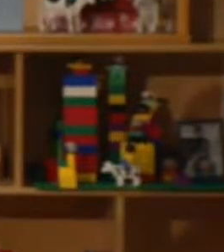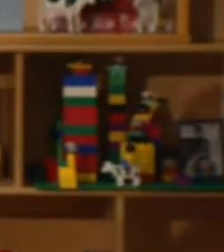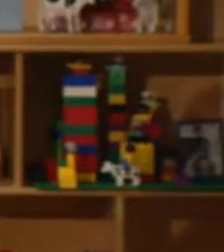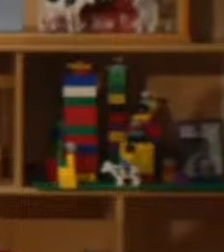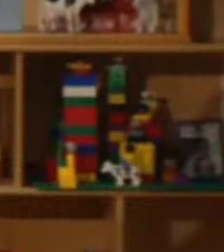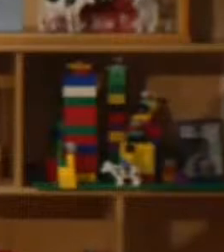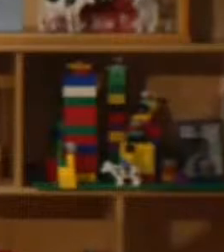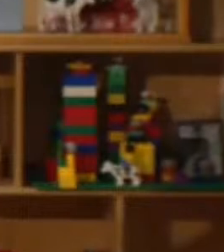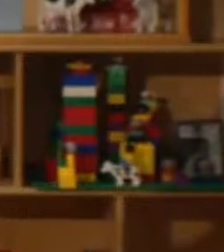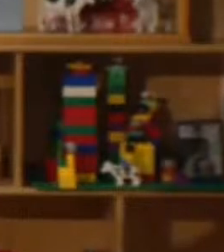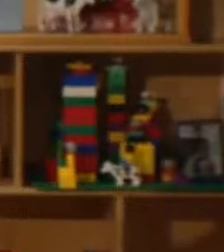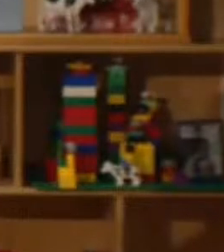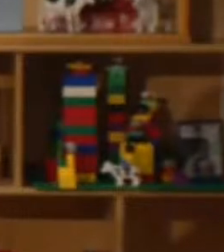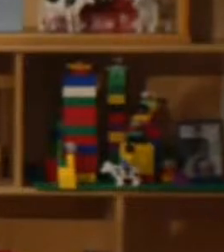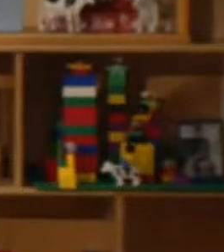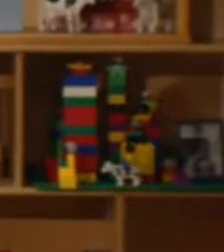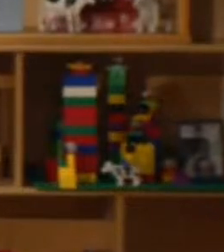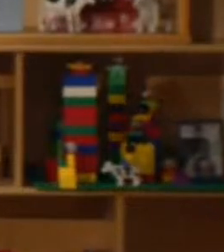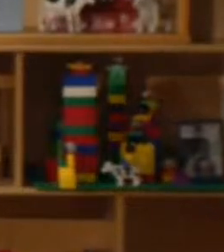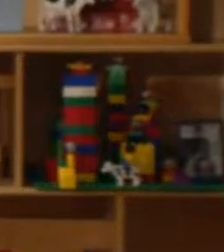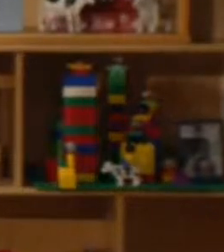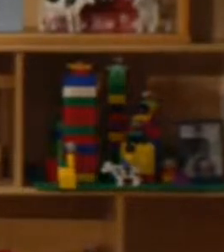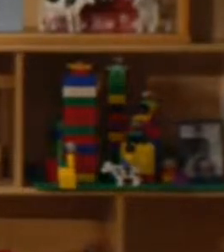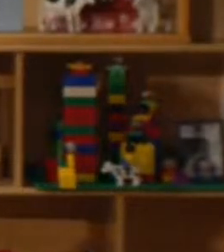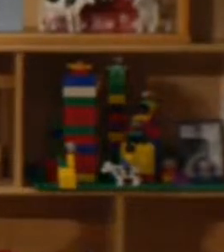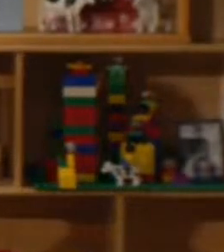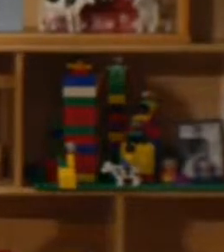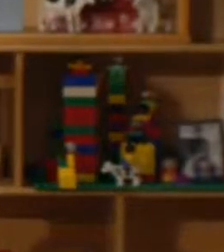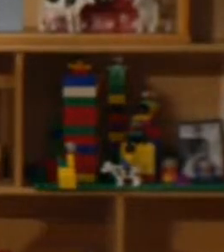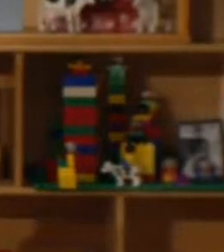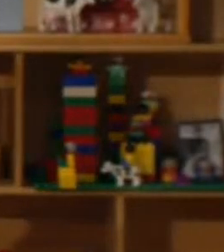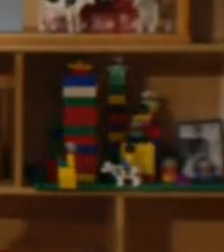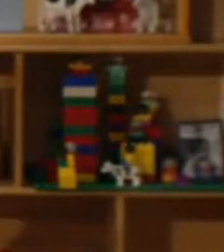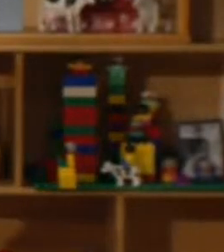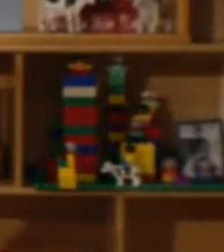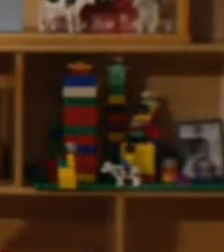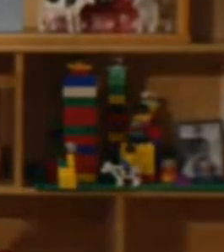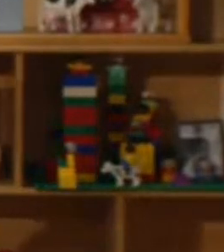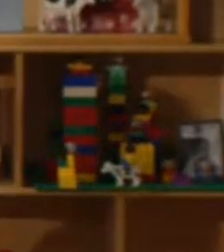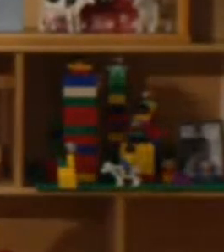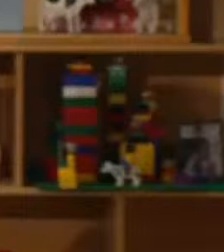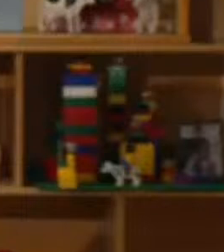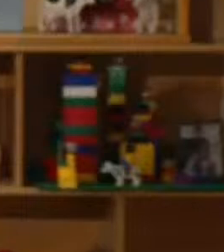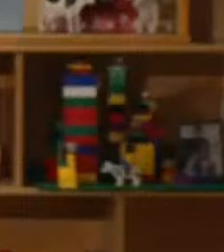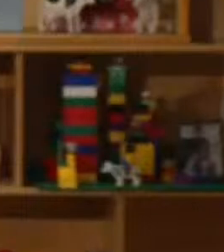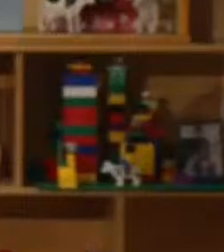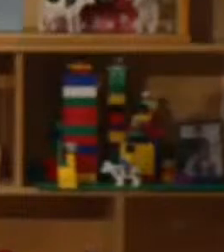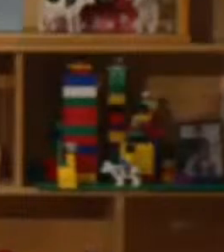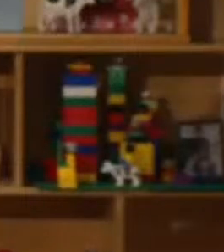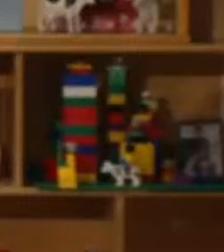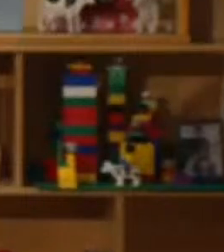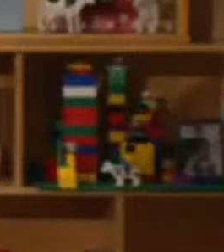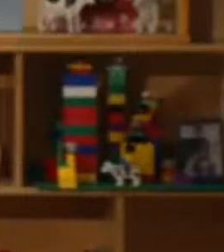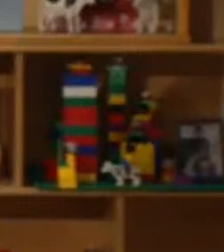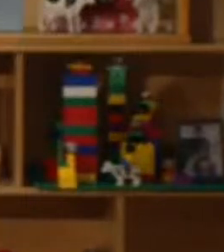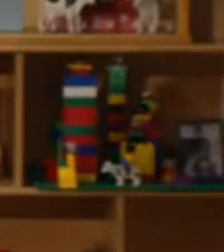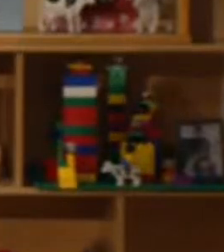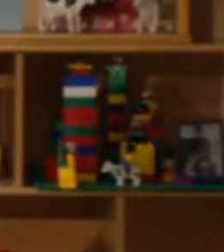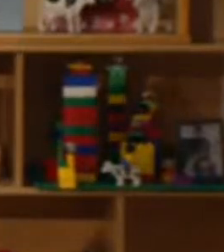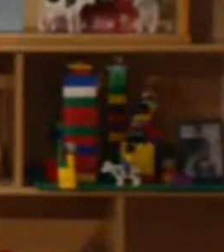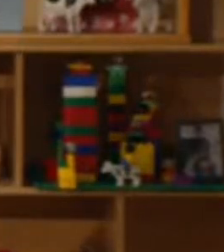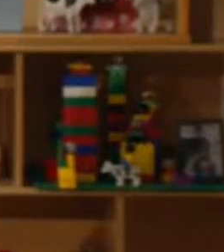know of cops and firefighters and school teachers and like that don't pay that much in tax because they